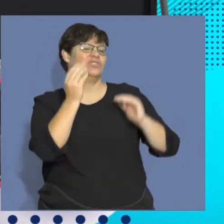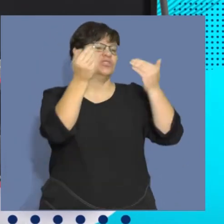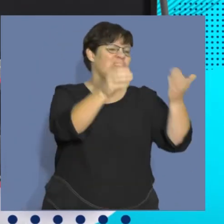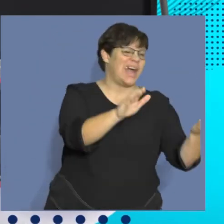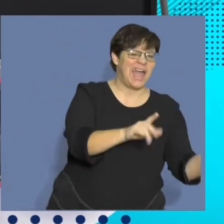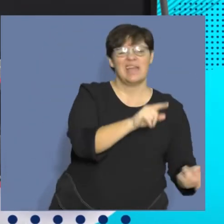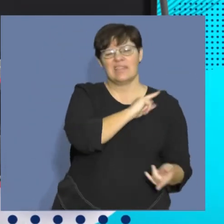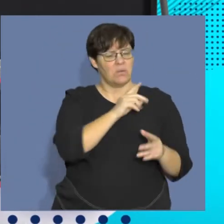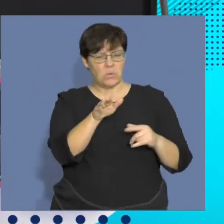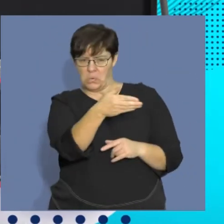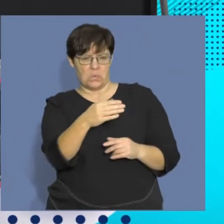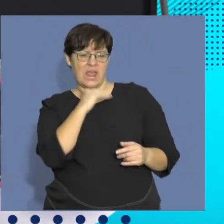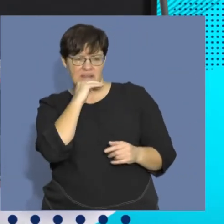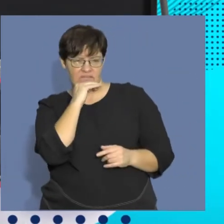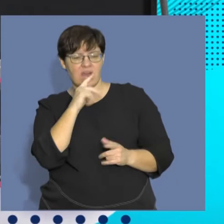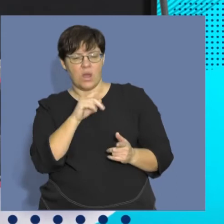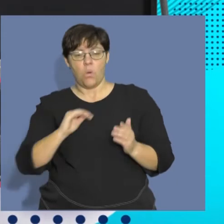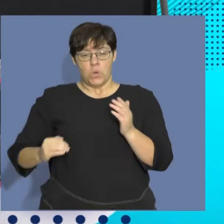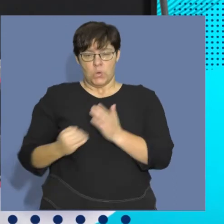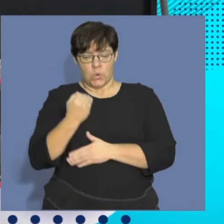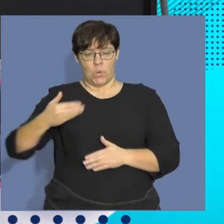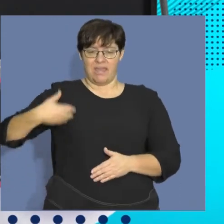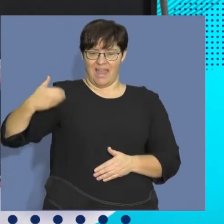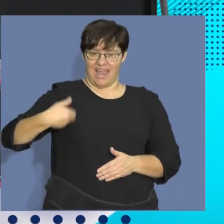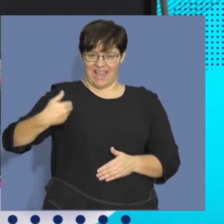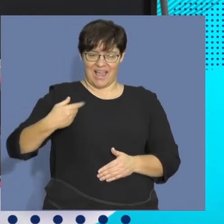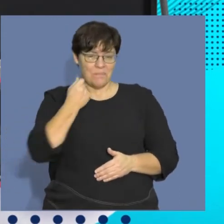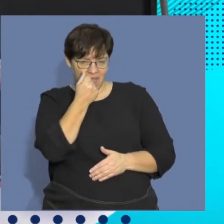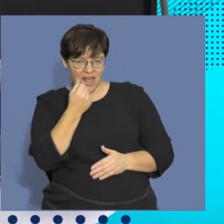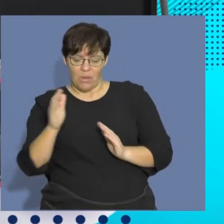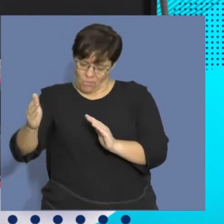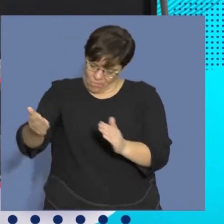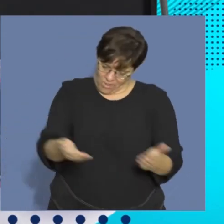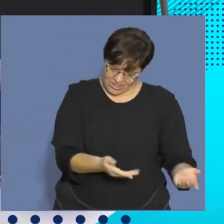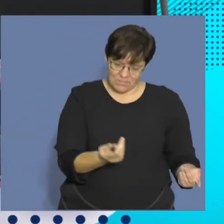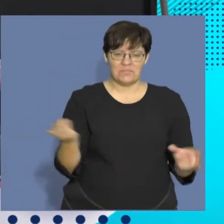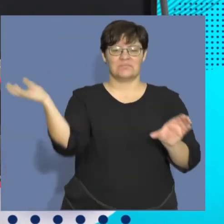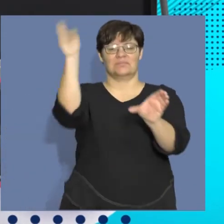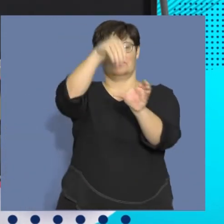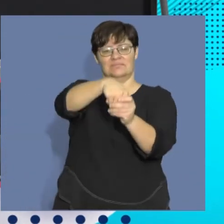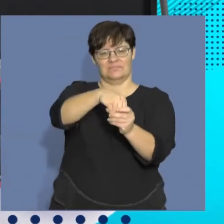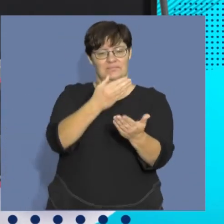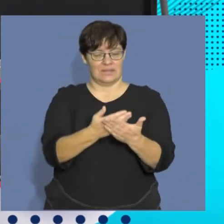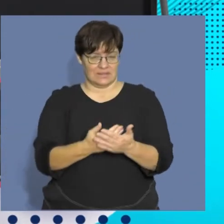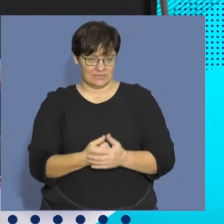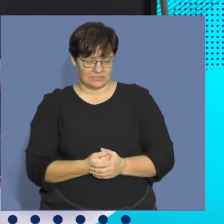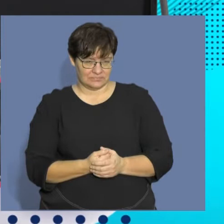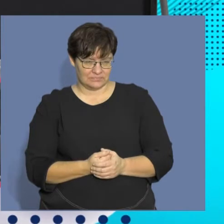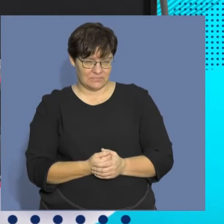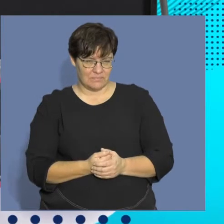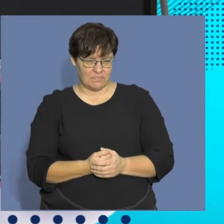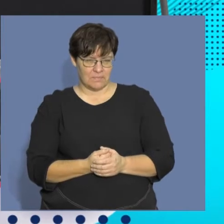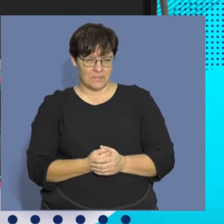males because of age and mortality will welcome a younger male into their